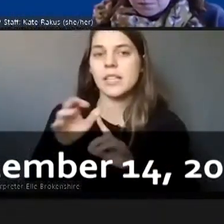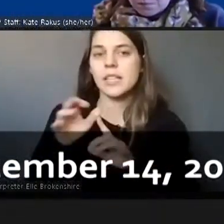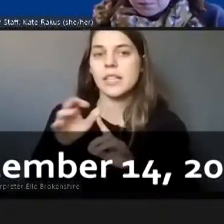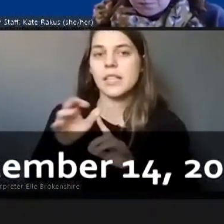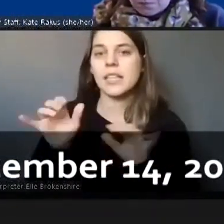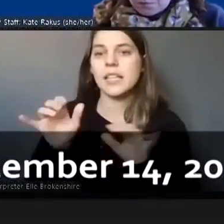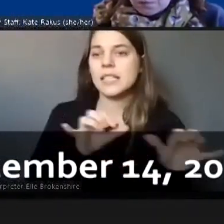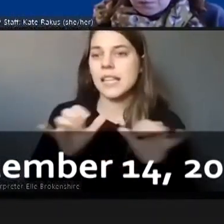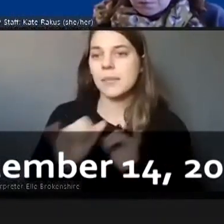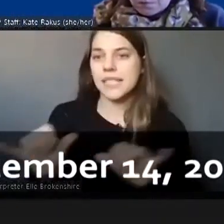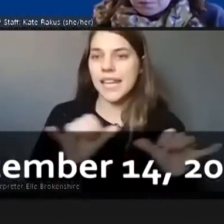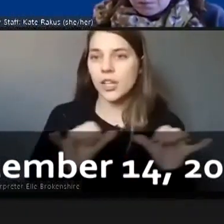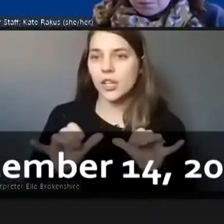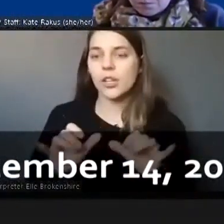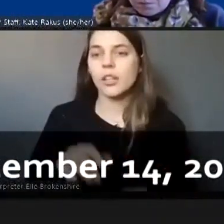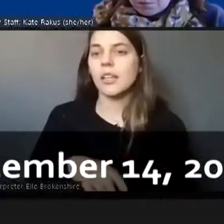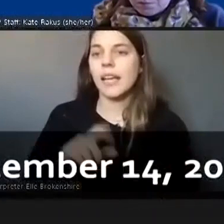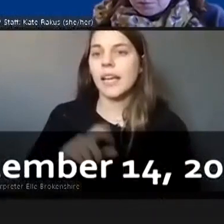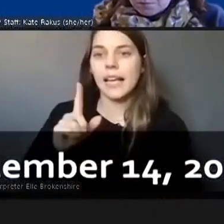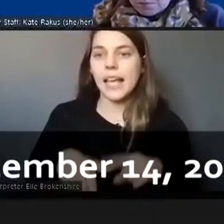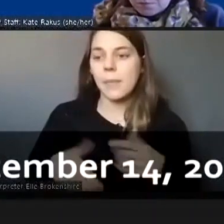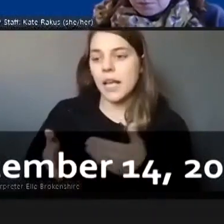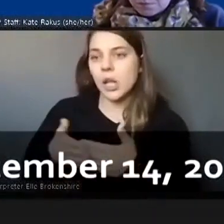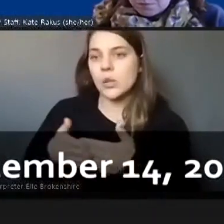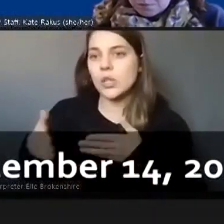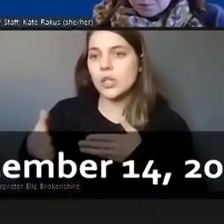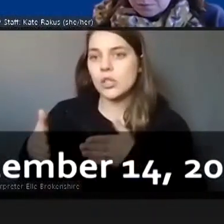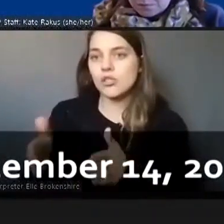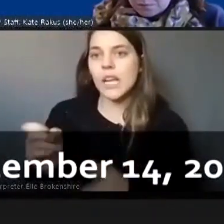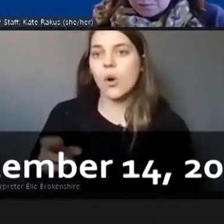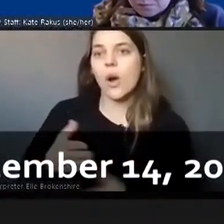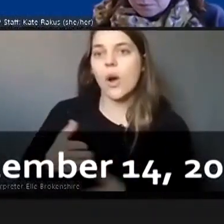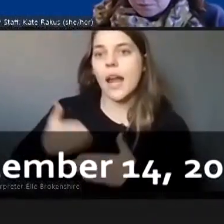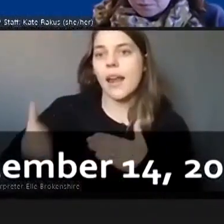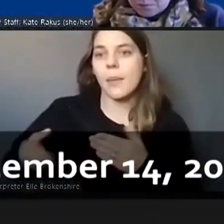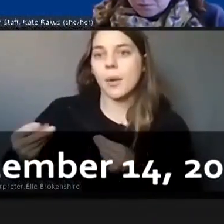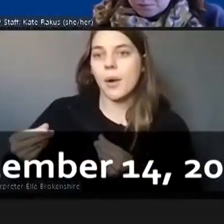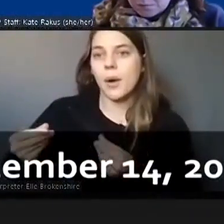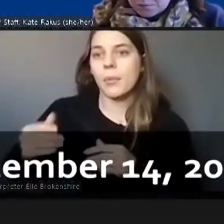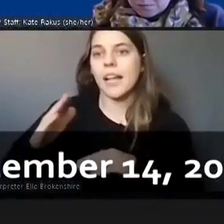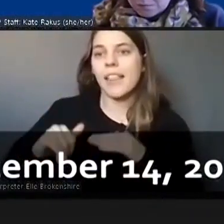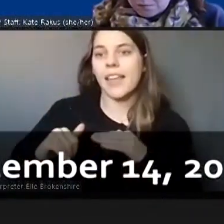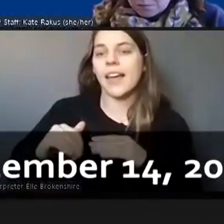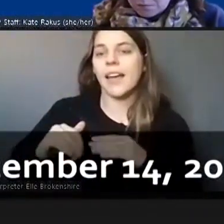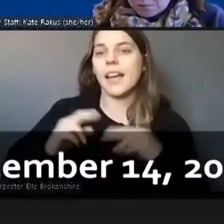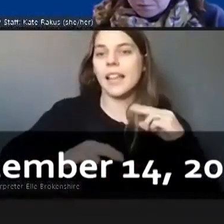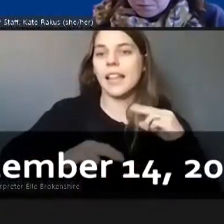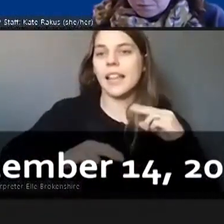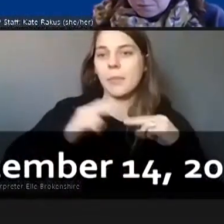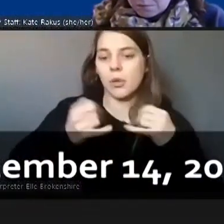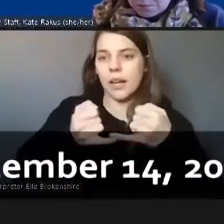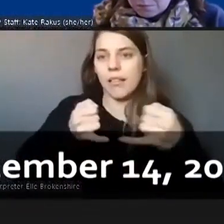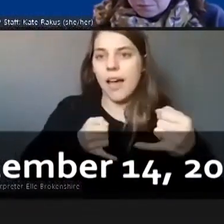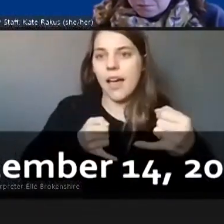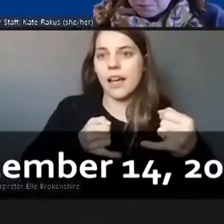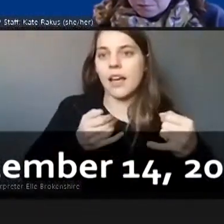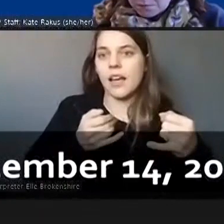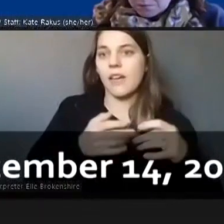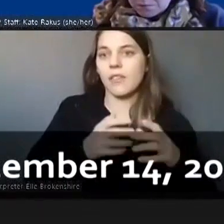closer to the street or a neighboring property than the building line of the existing primary